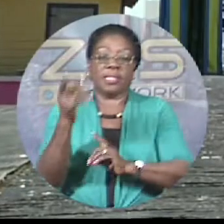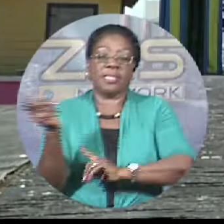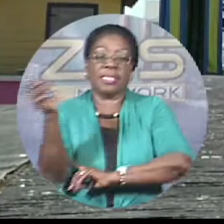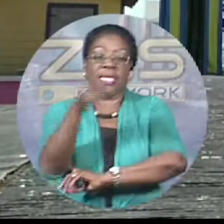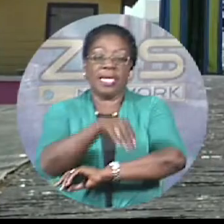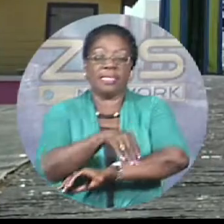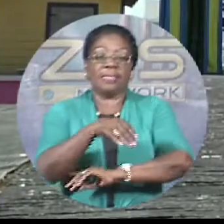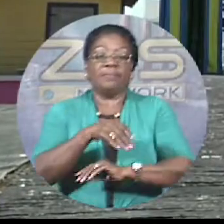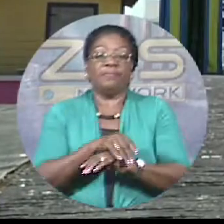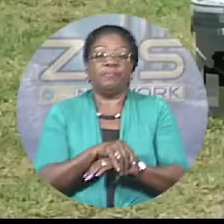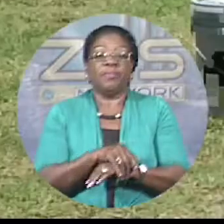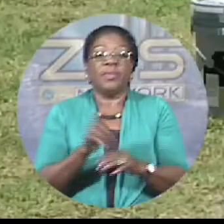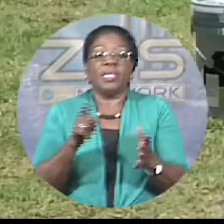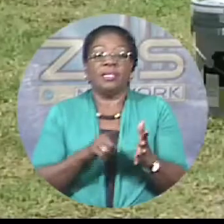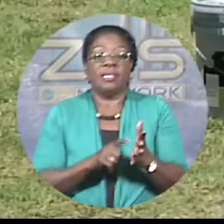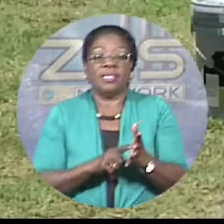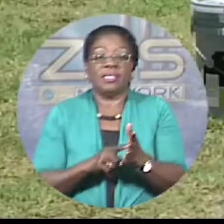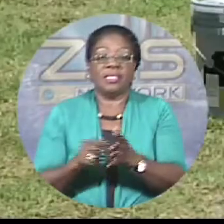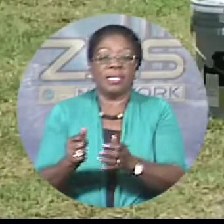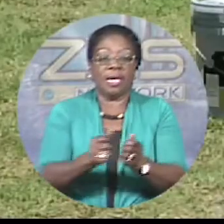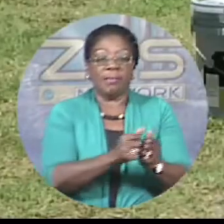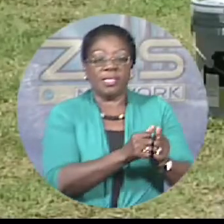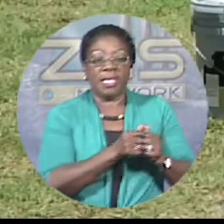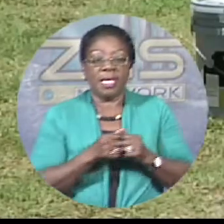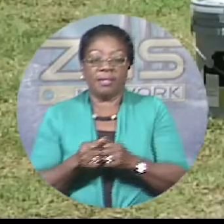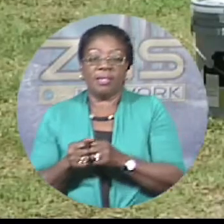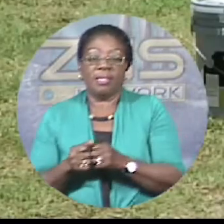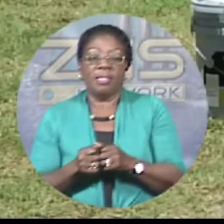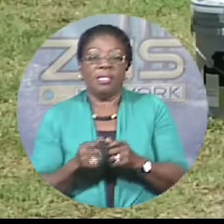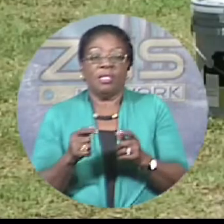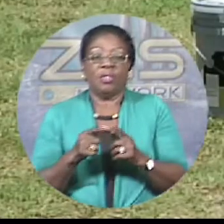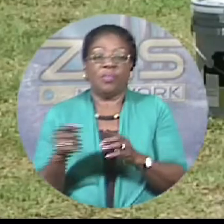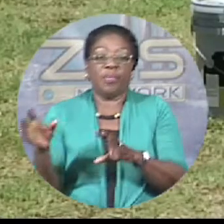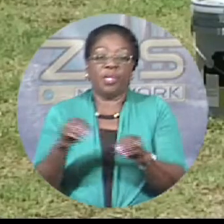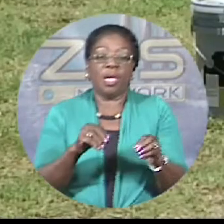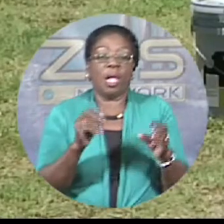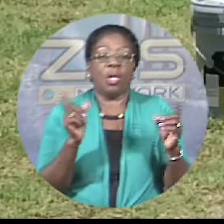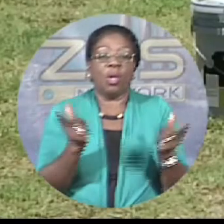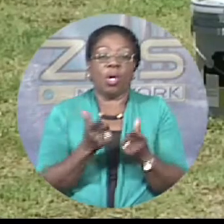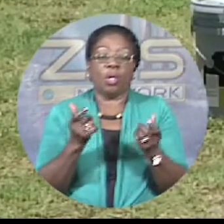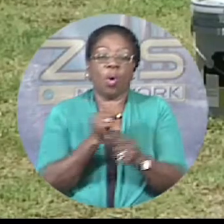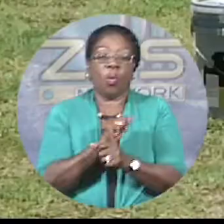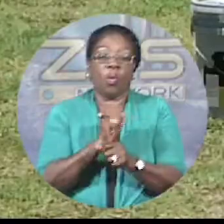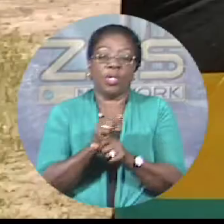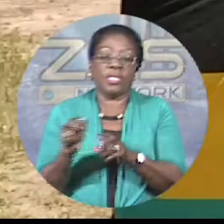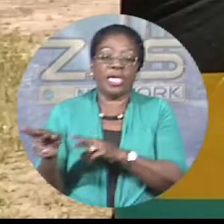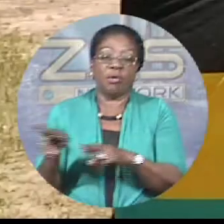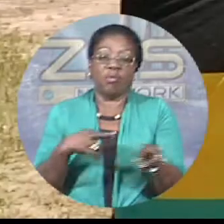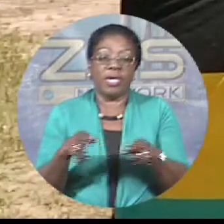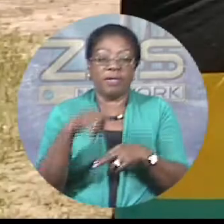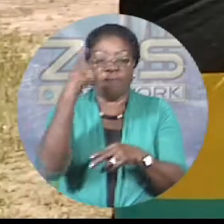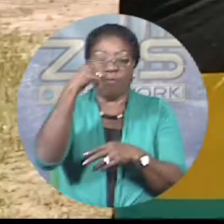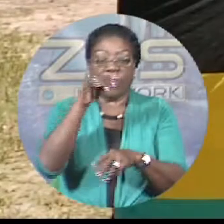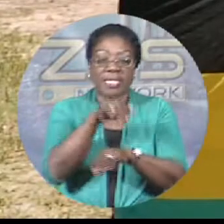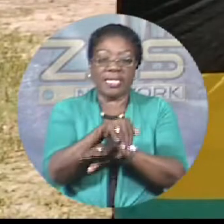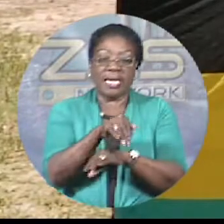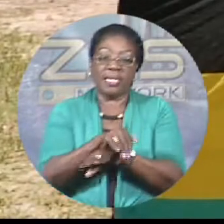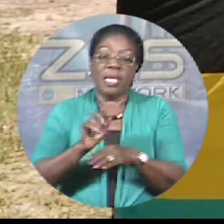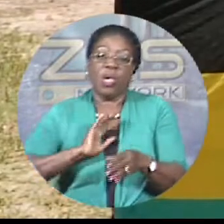Administrator Donna Roll says this didn't come together just today. They've been putting a lot of work in to getting ready for tonight. We started